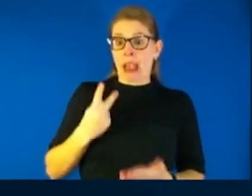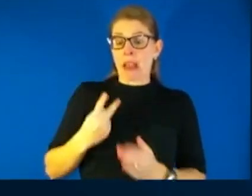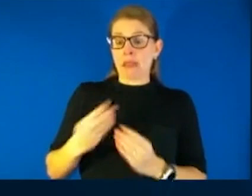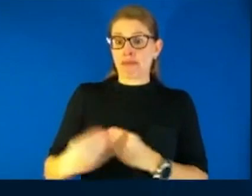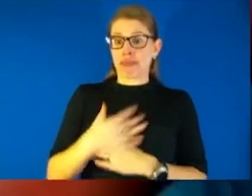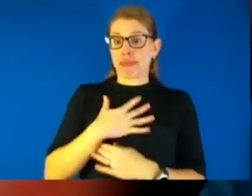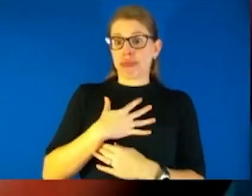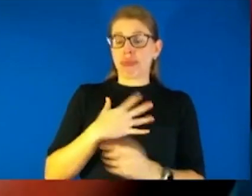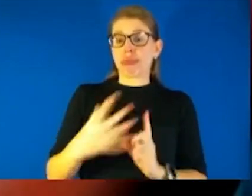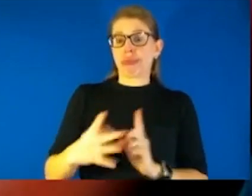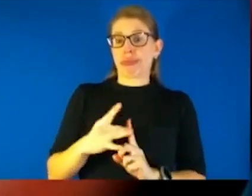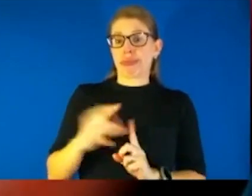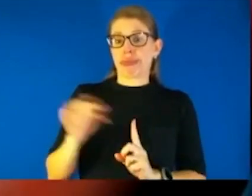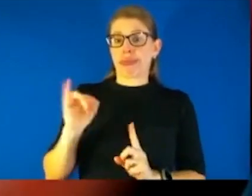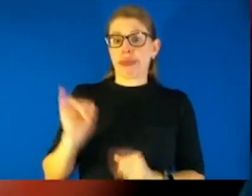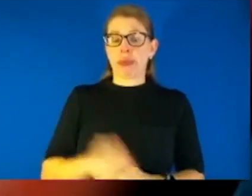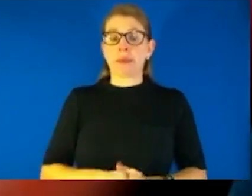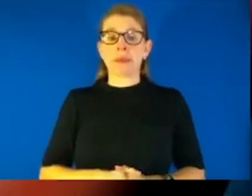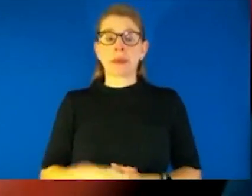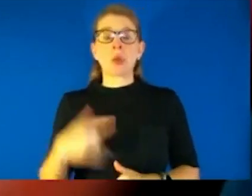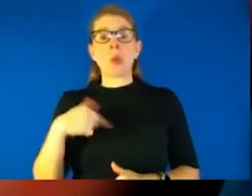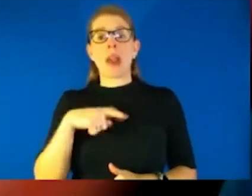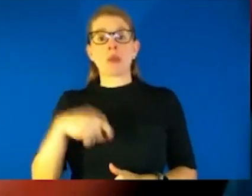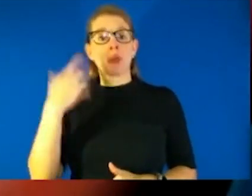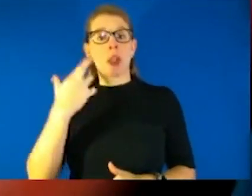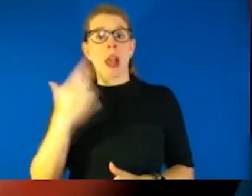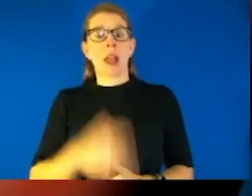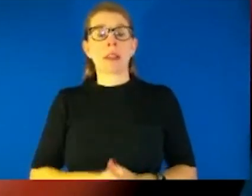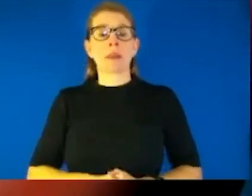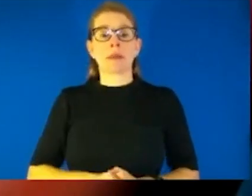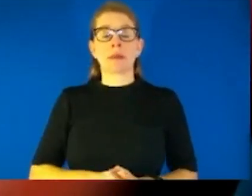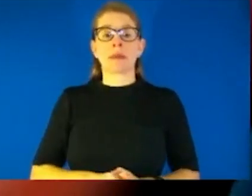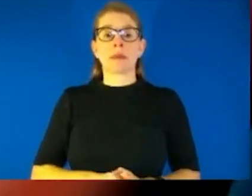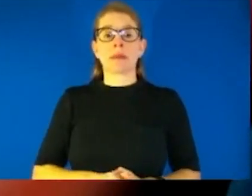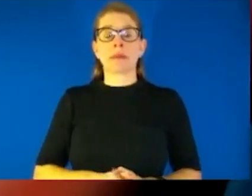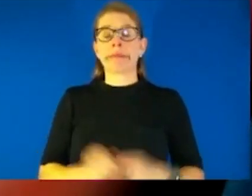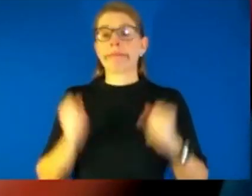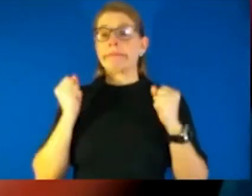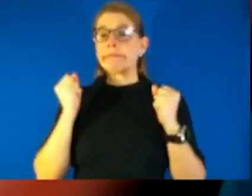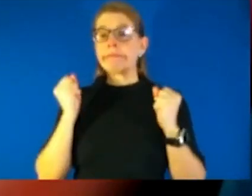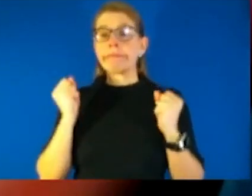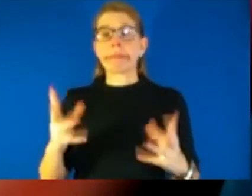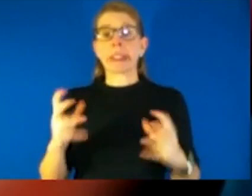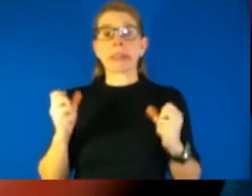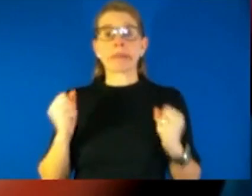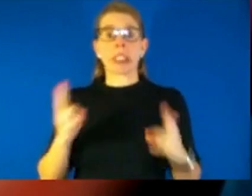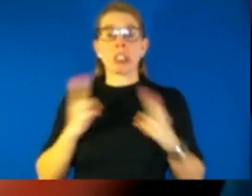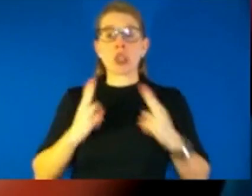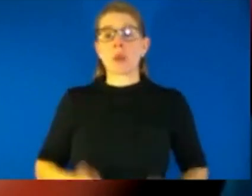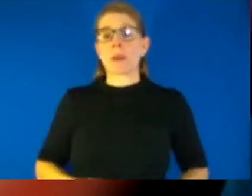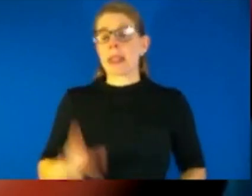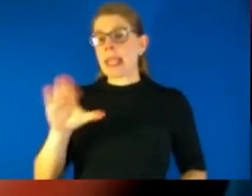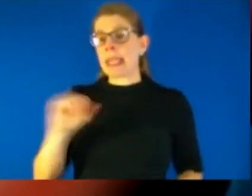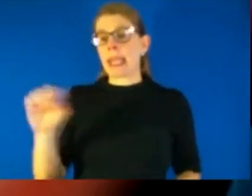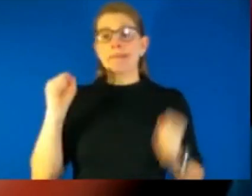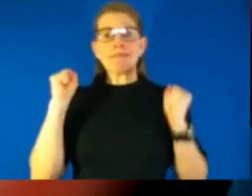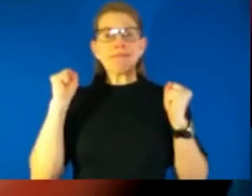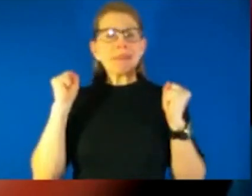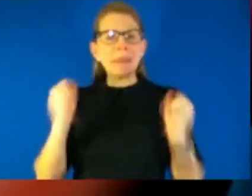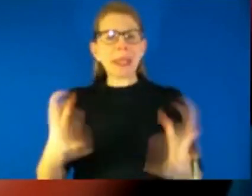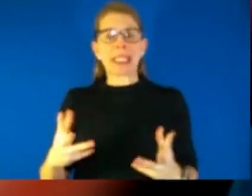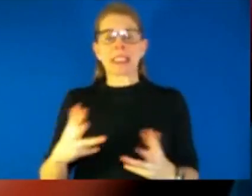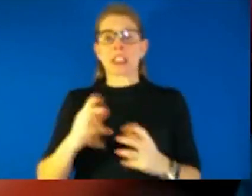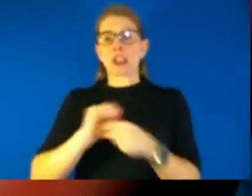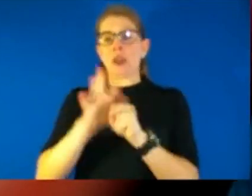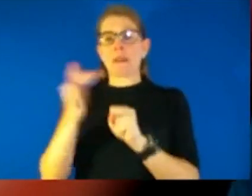So we have to realize we have hundreds of millions of human cases of